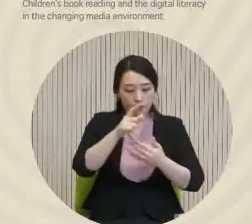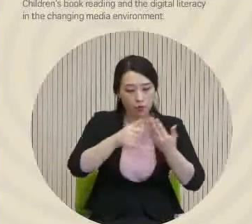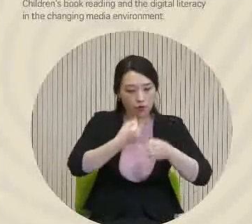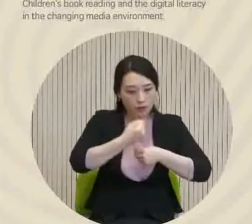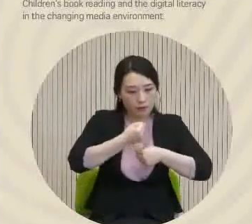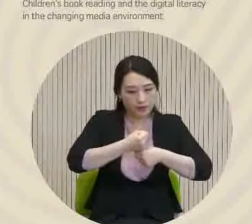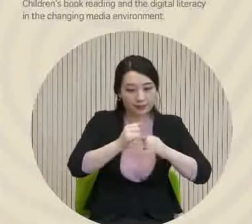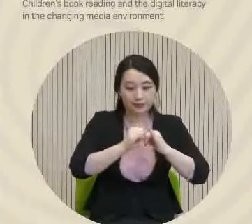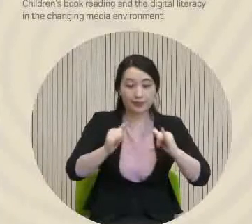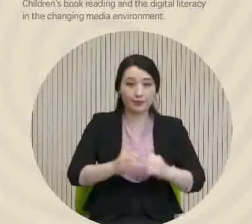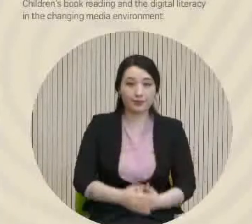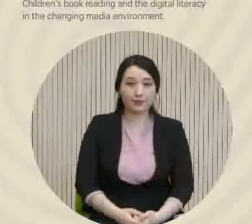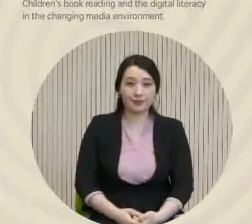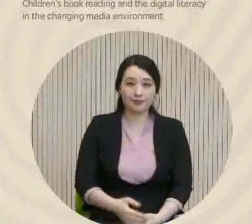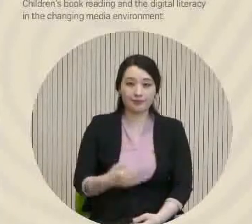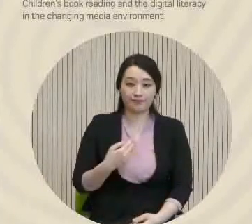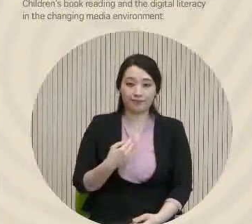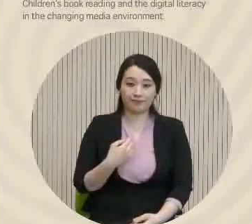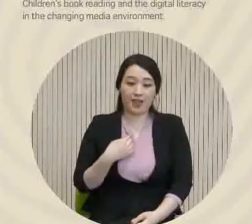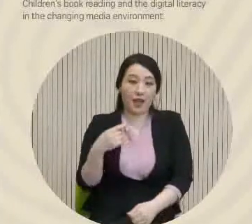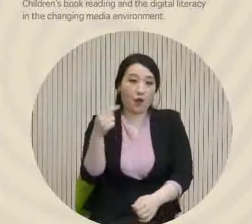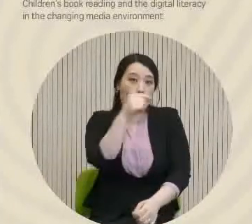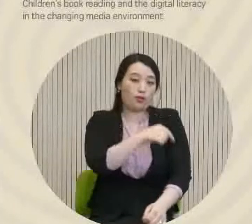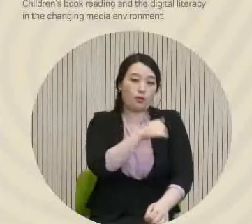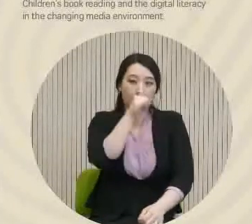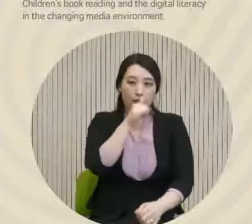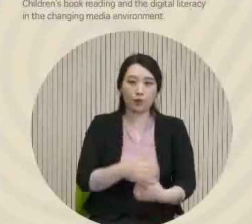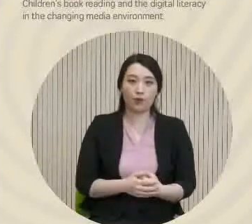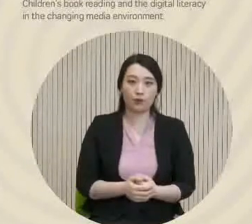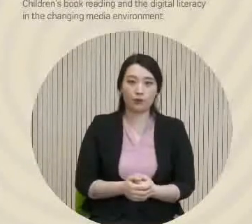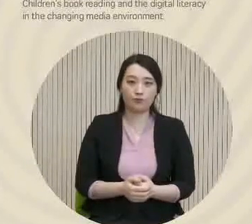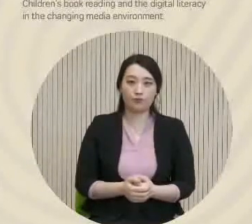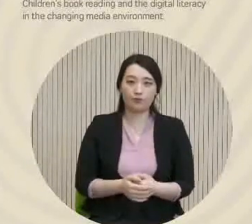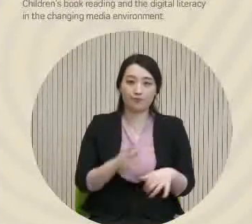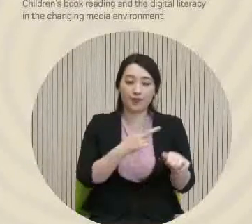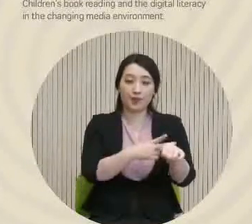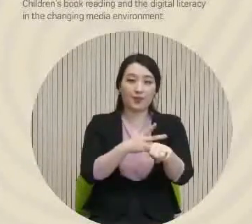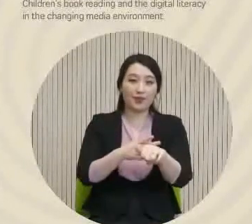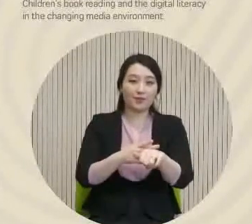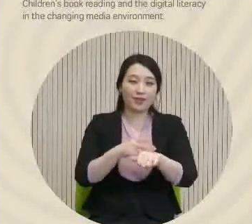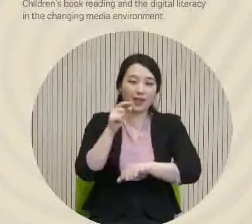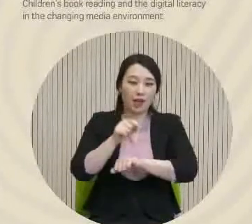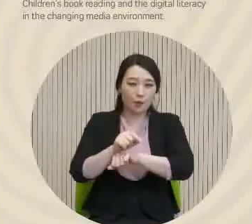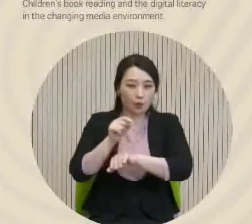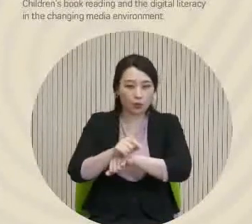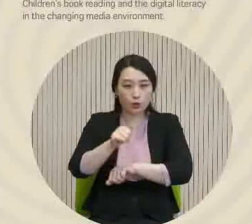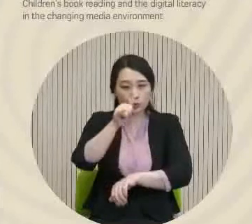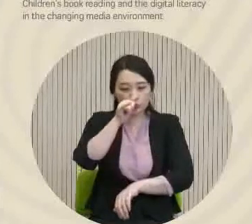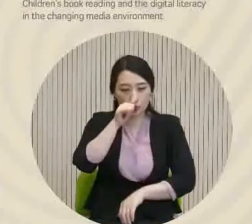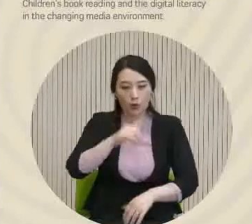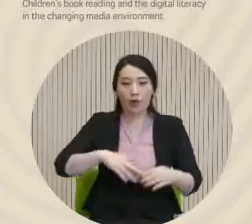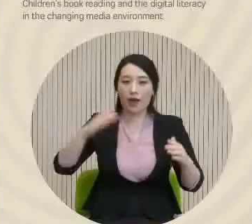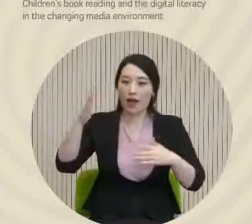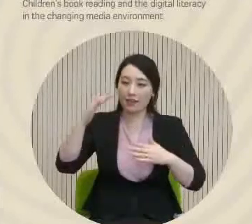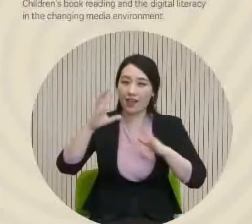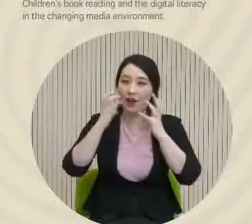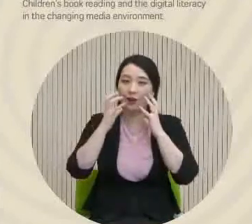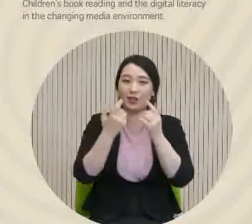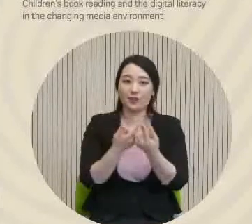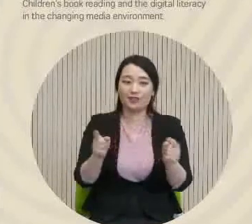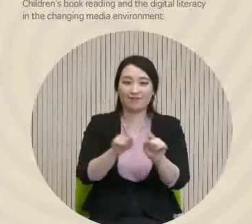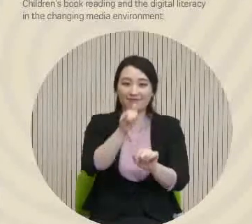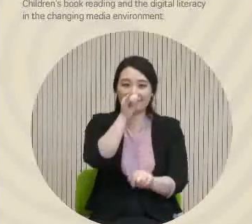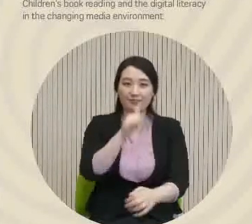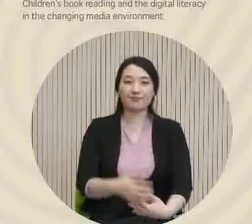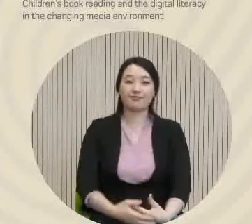So these are the people who created and developed this program. I am on the left side, and there is a school librarian